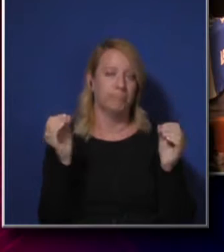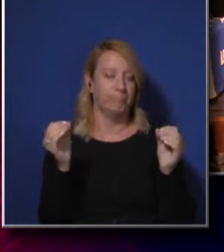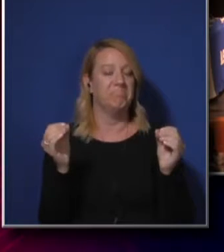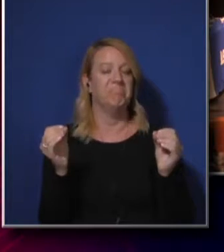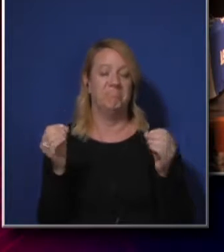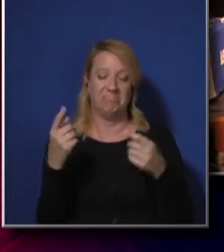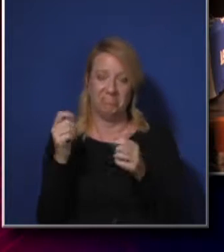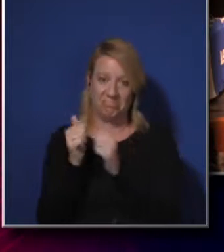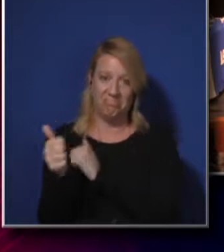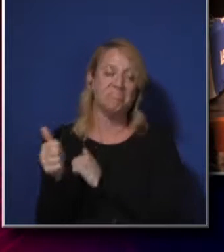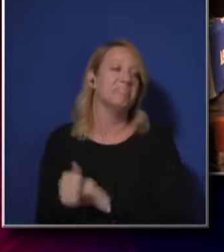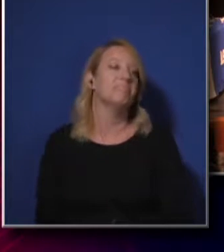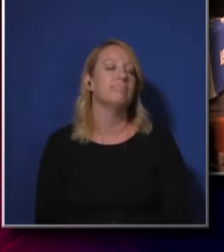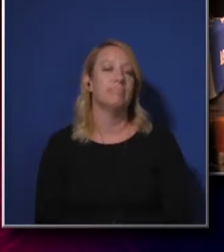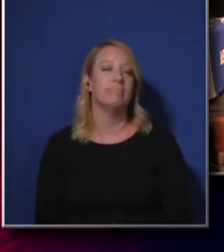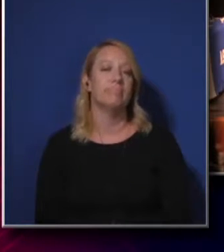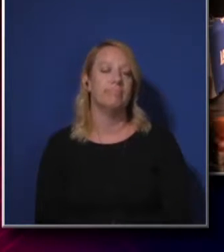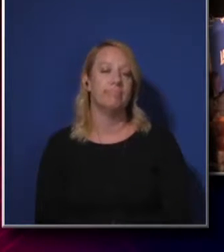it.